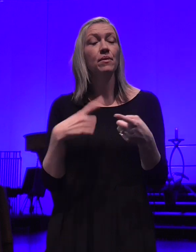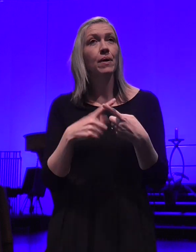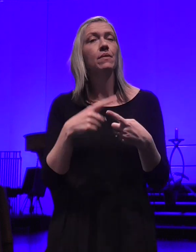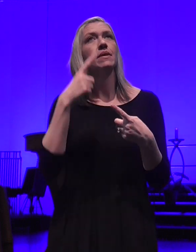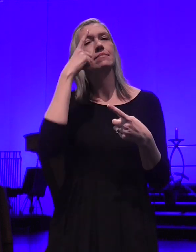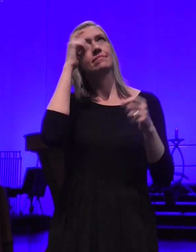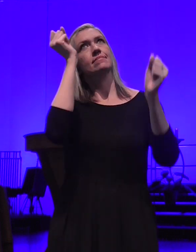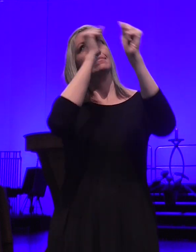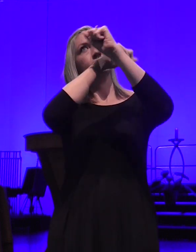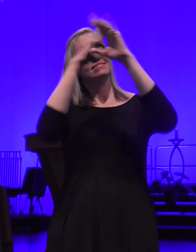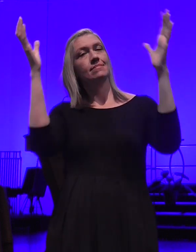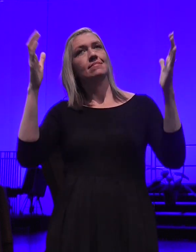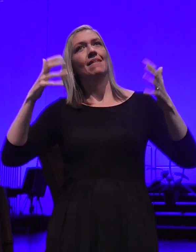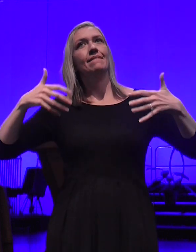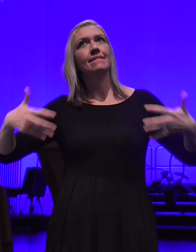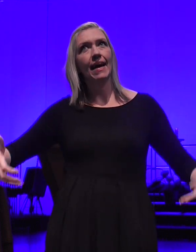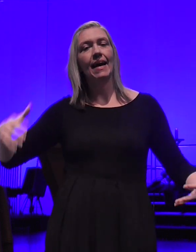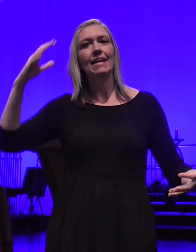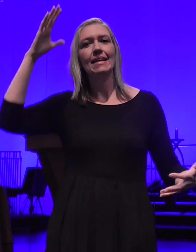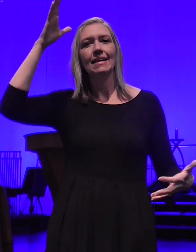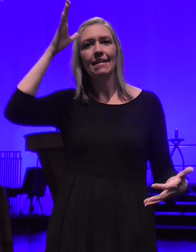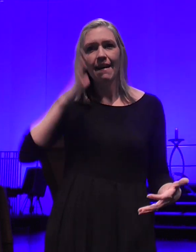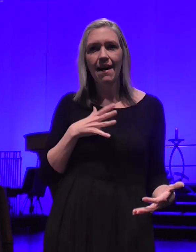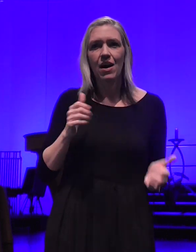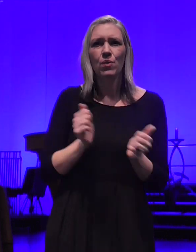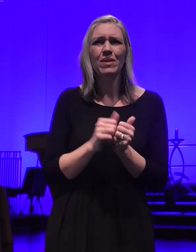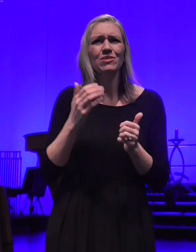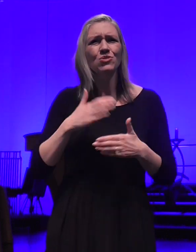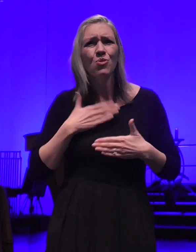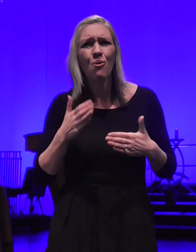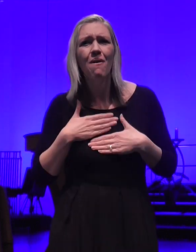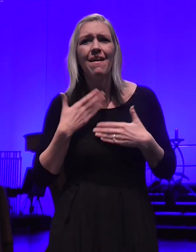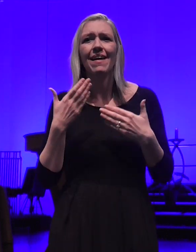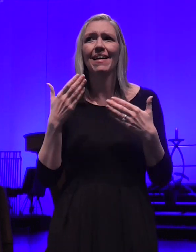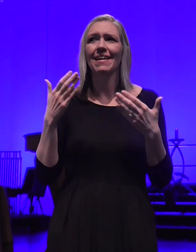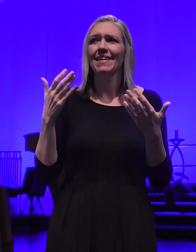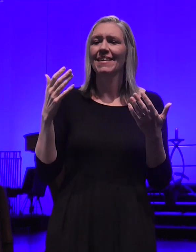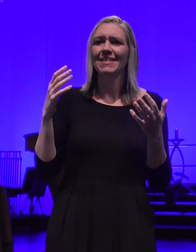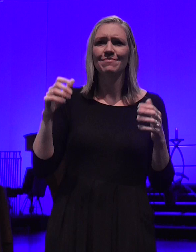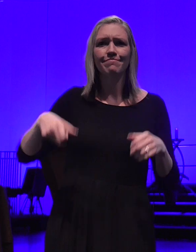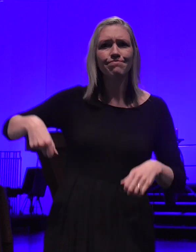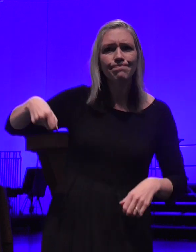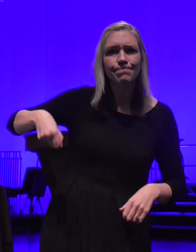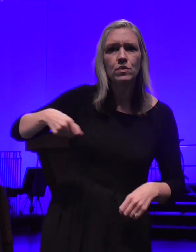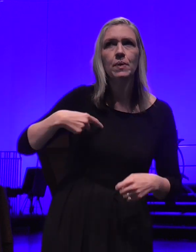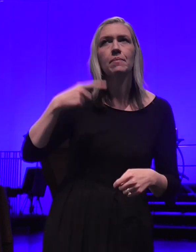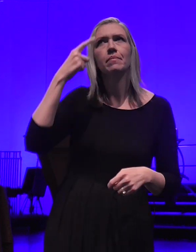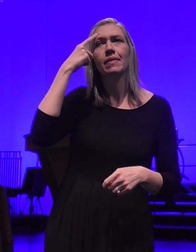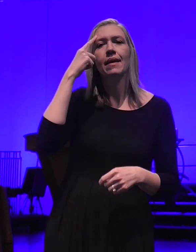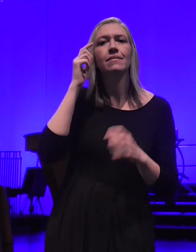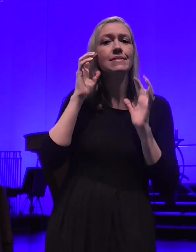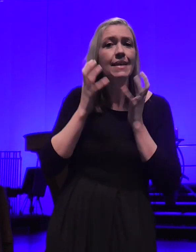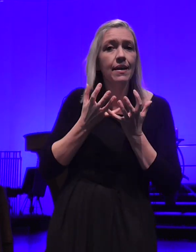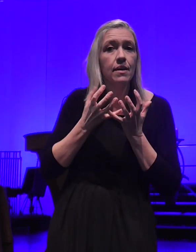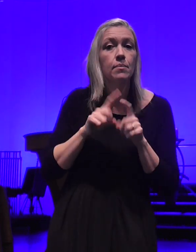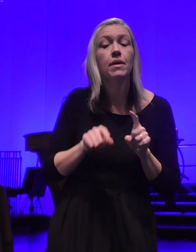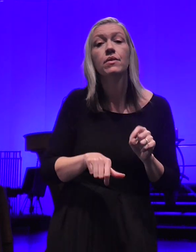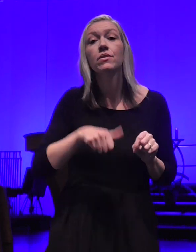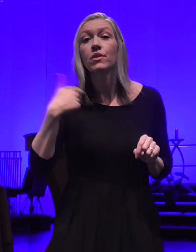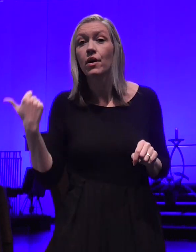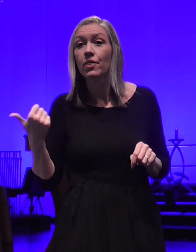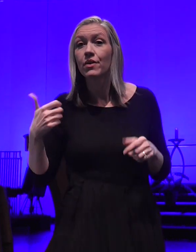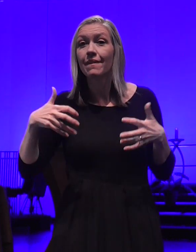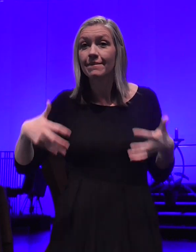of a fat guy who expresses a lot of joy and happiness with a big sack, we think of Santa Claus. But there's another fat